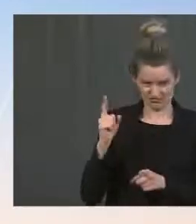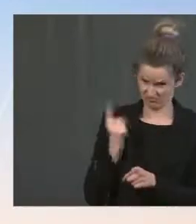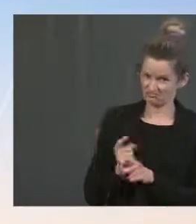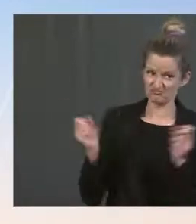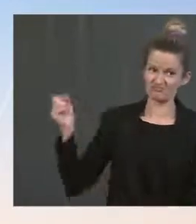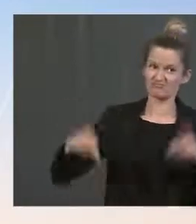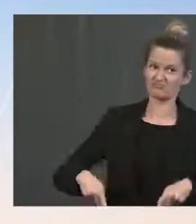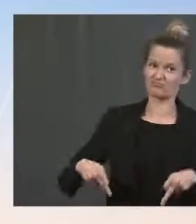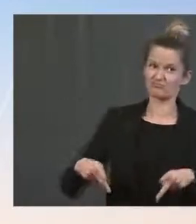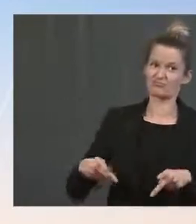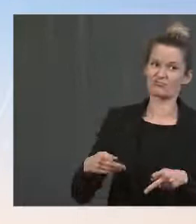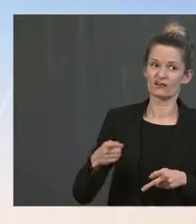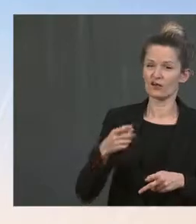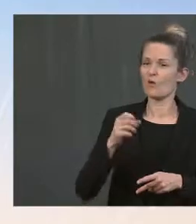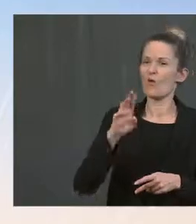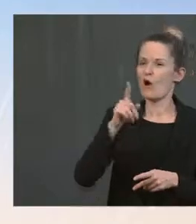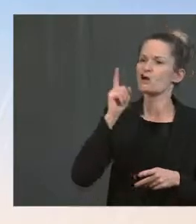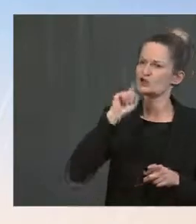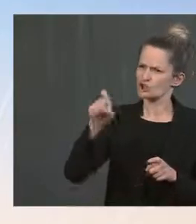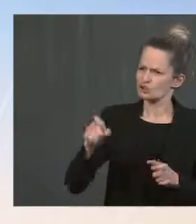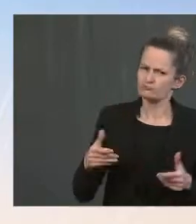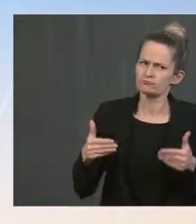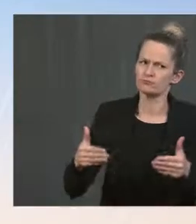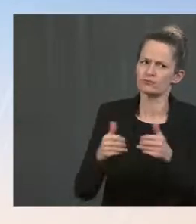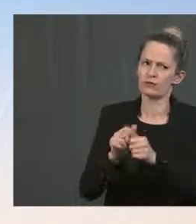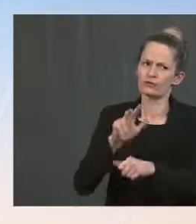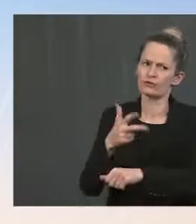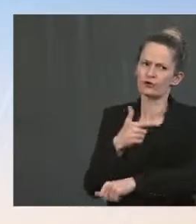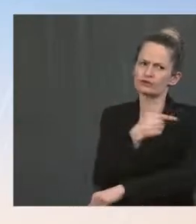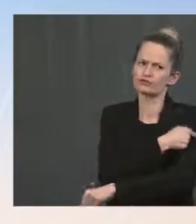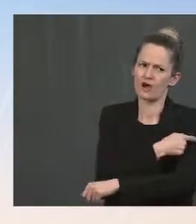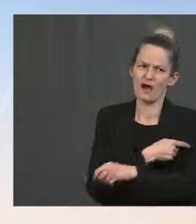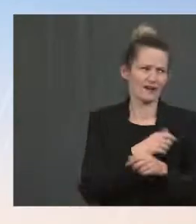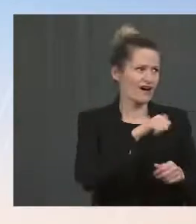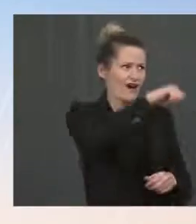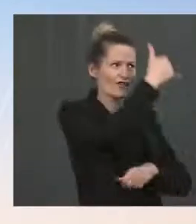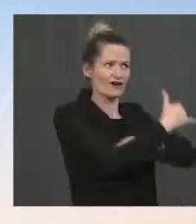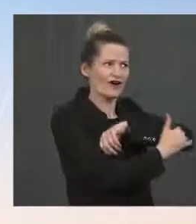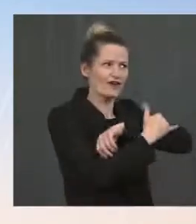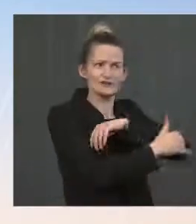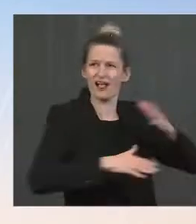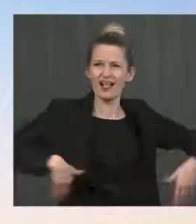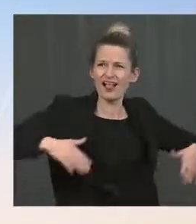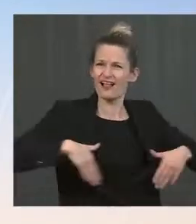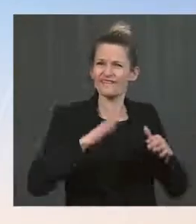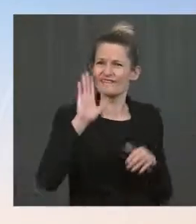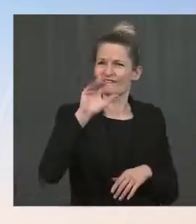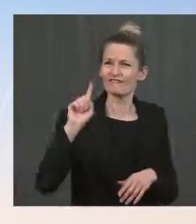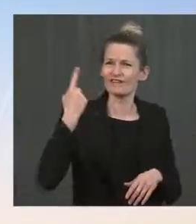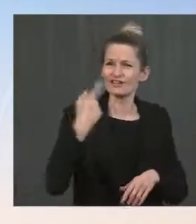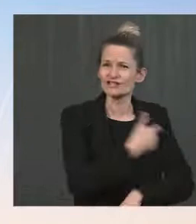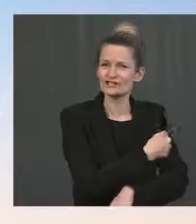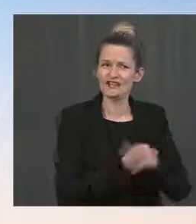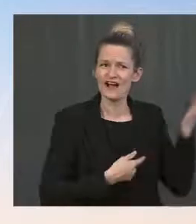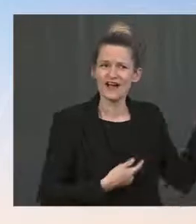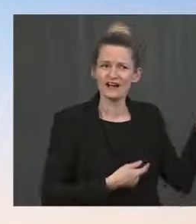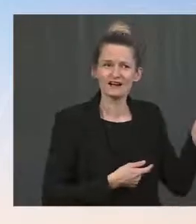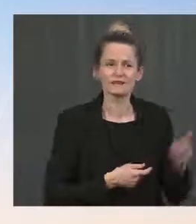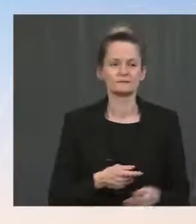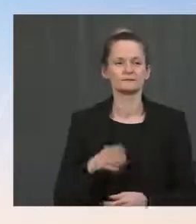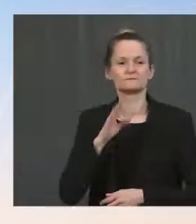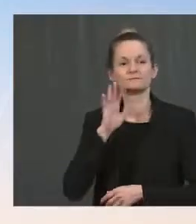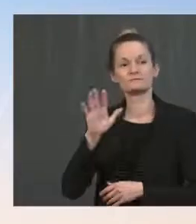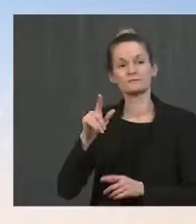are barely starting with their first shots? Well, our view is that this is a false choice. And the United States